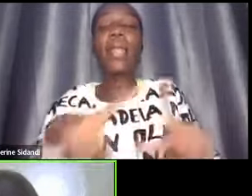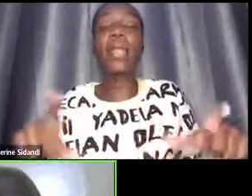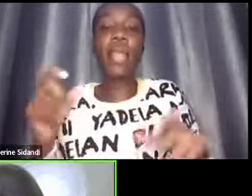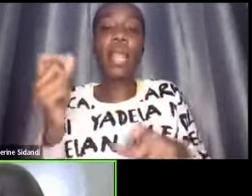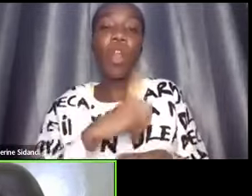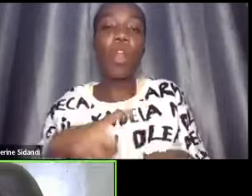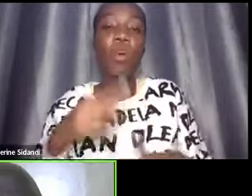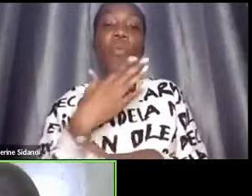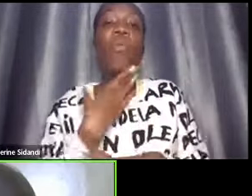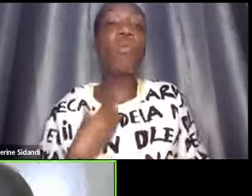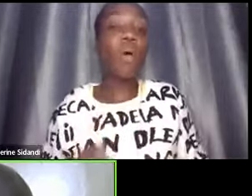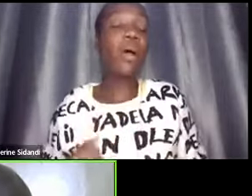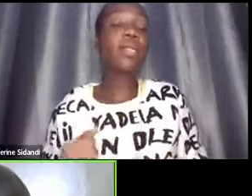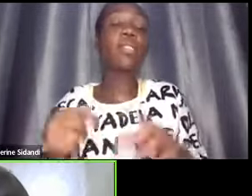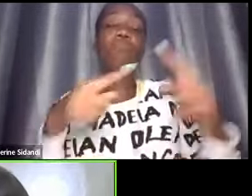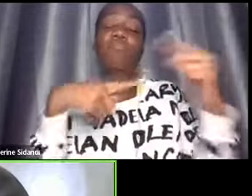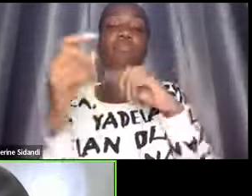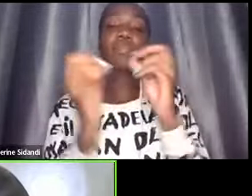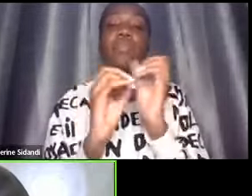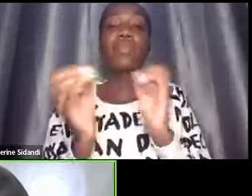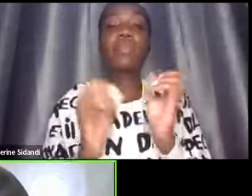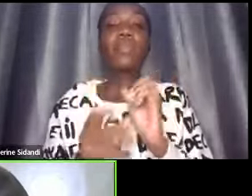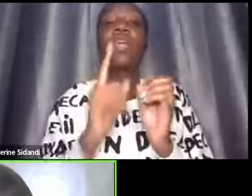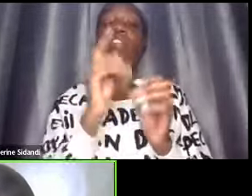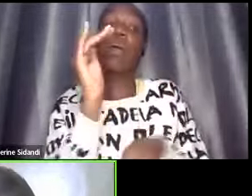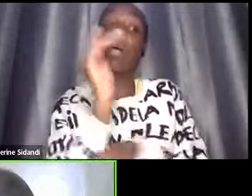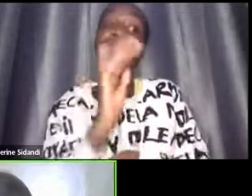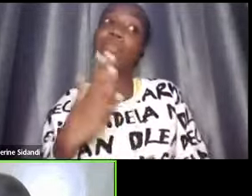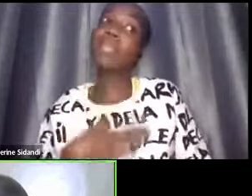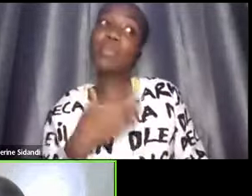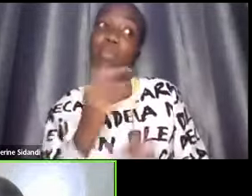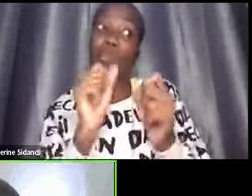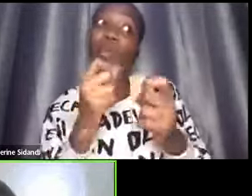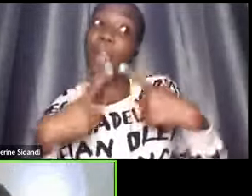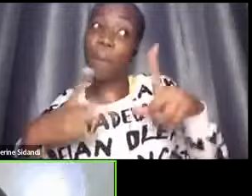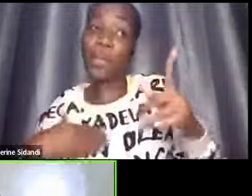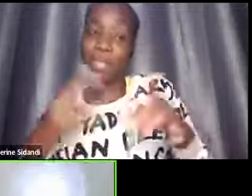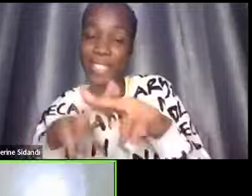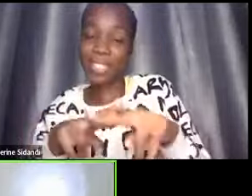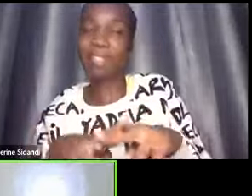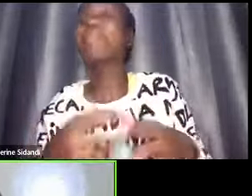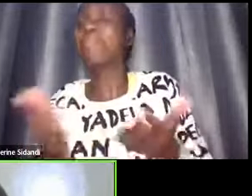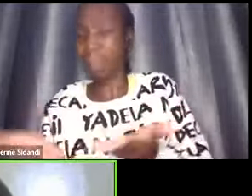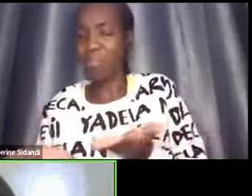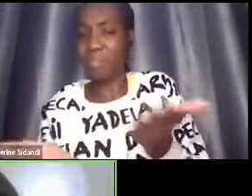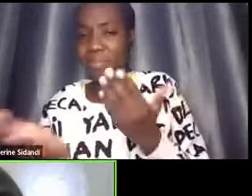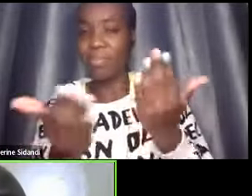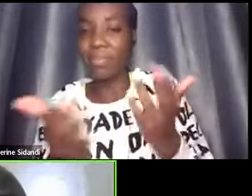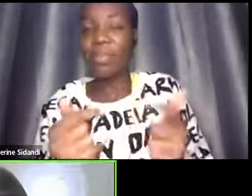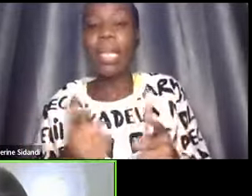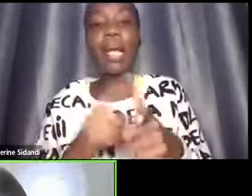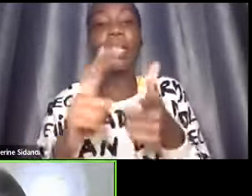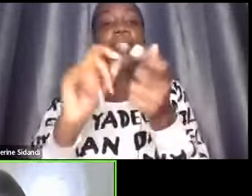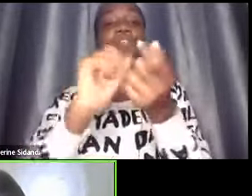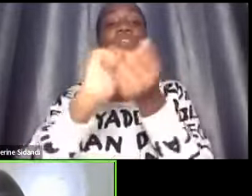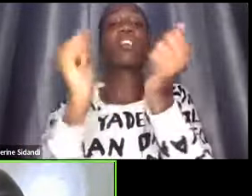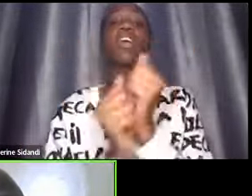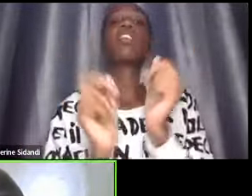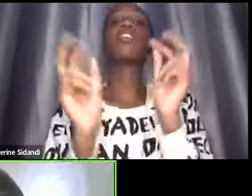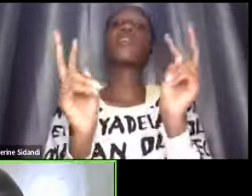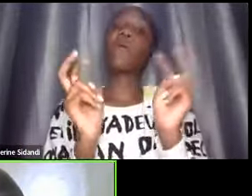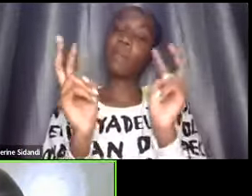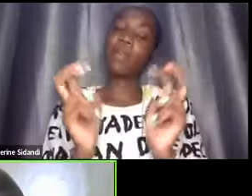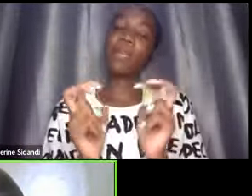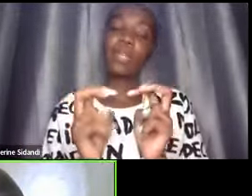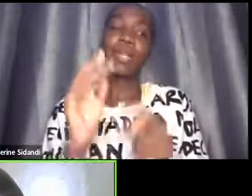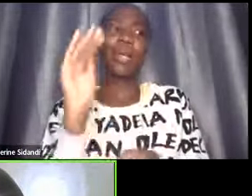he pulled a chair and asked the young man, "May I sit, please?" He said, "Yes, please do." Then he changed the topic immediately. He asked the